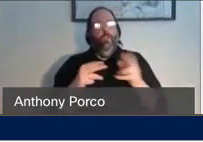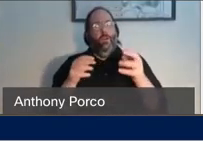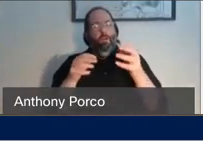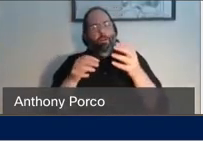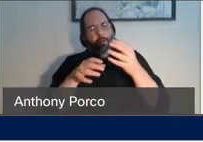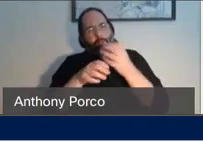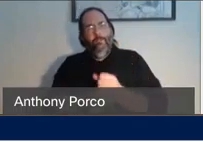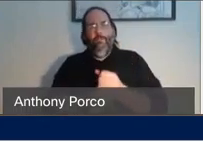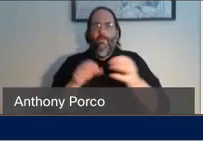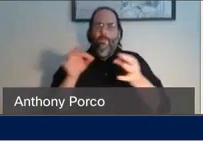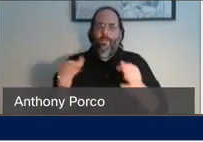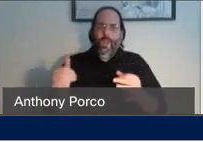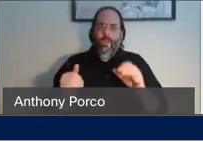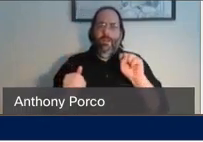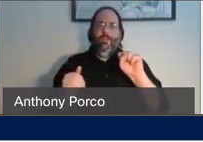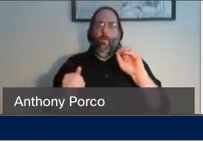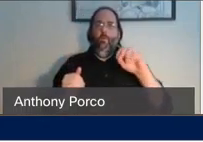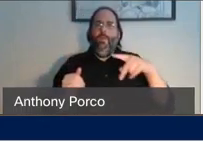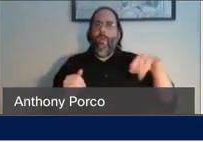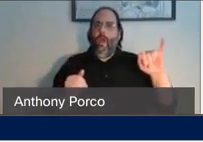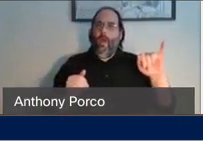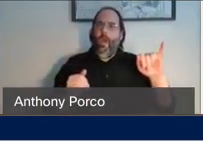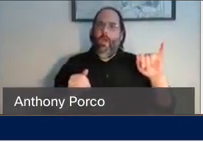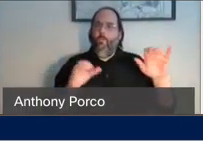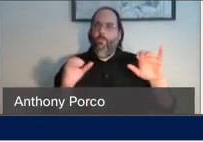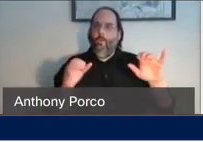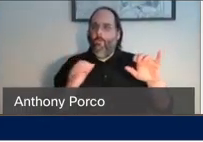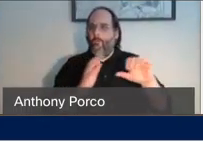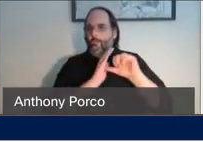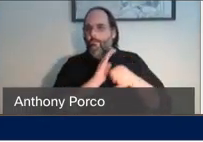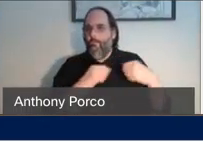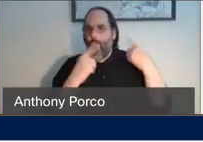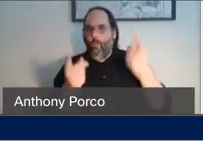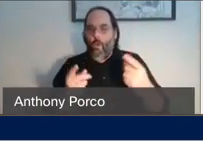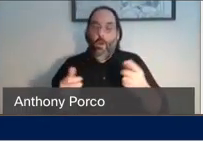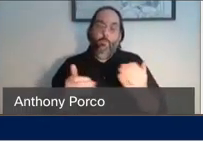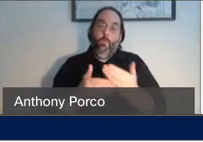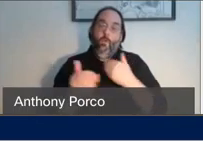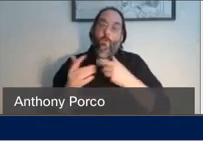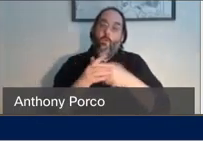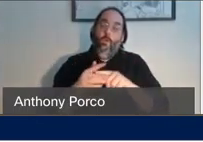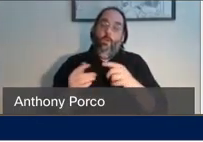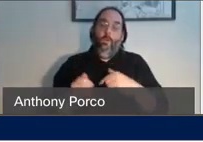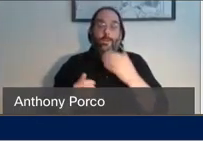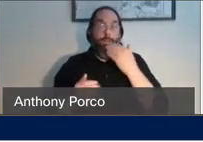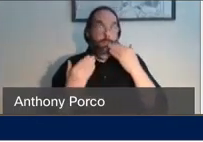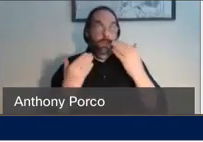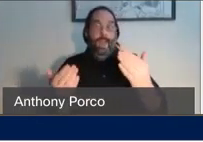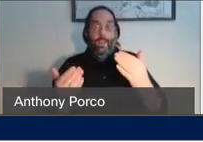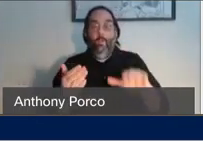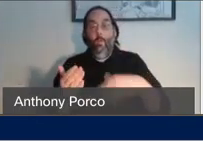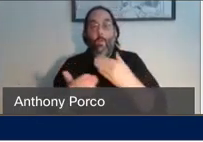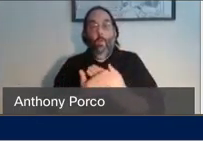of SAPI's performance highlights. And before I kick it off, I wanted to thank the entire